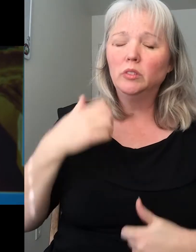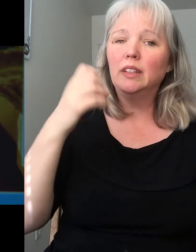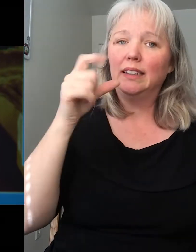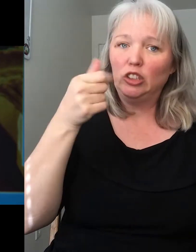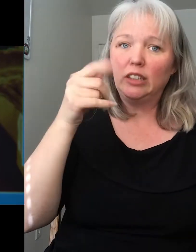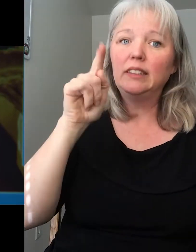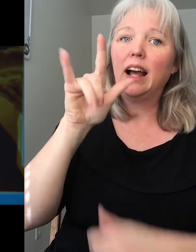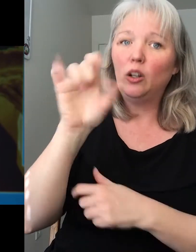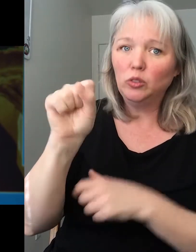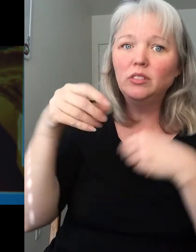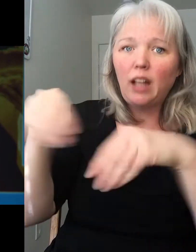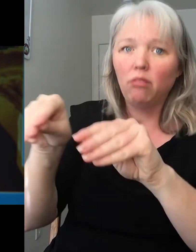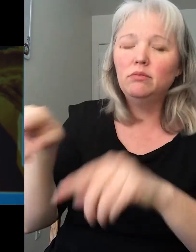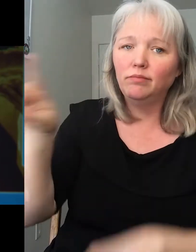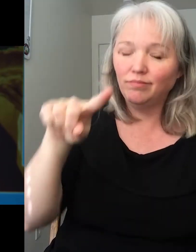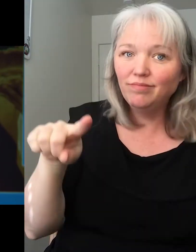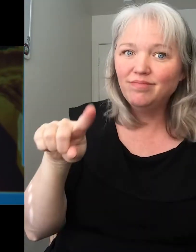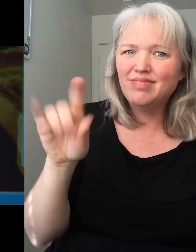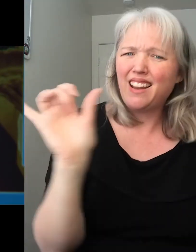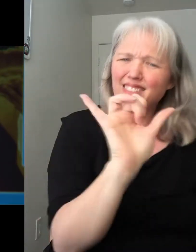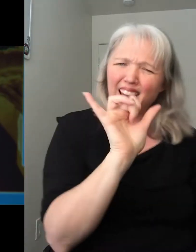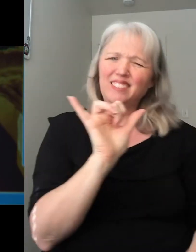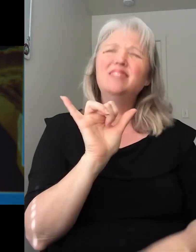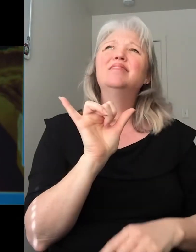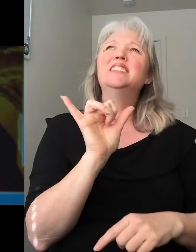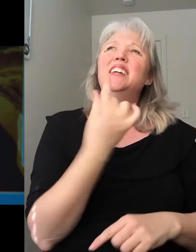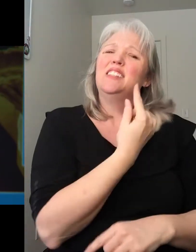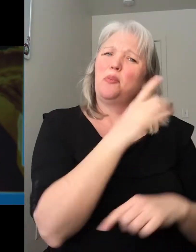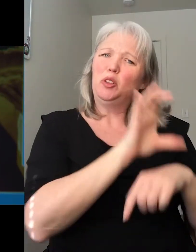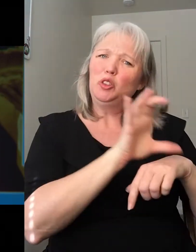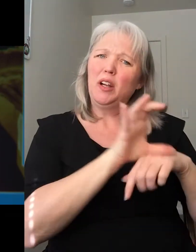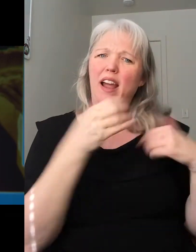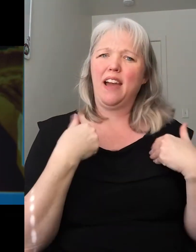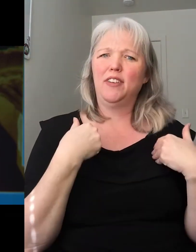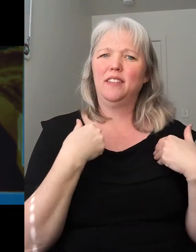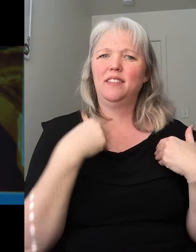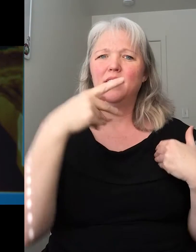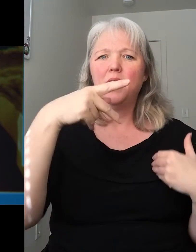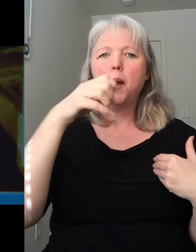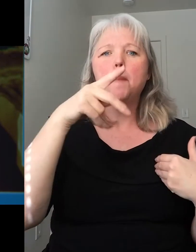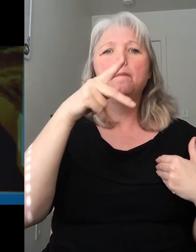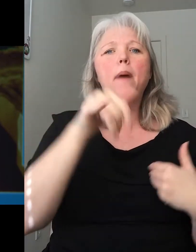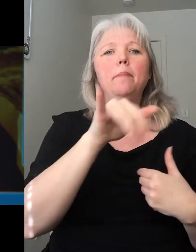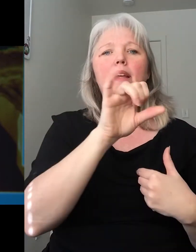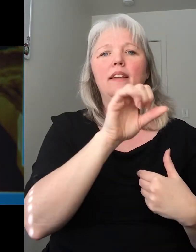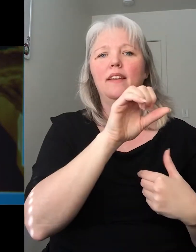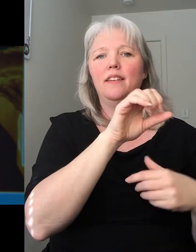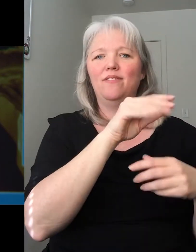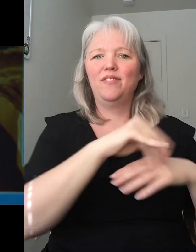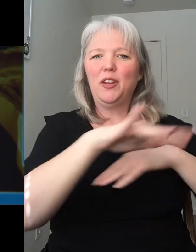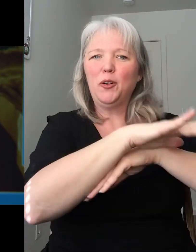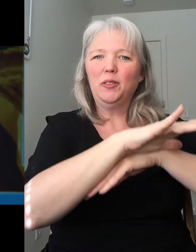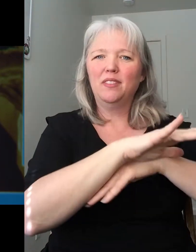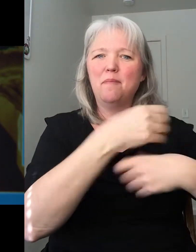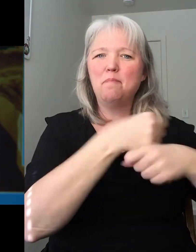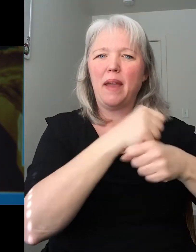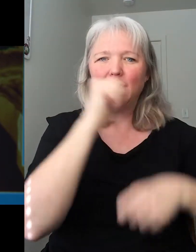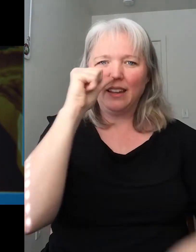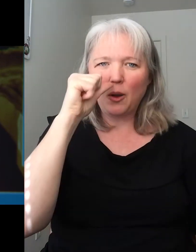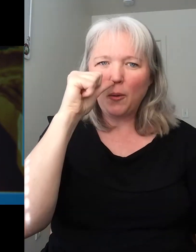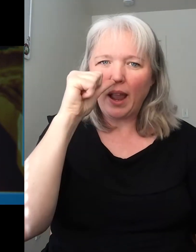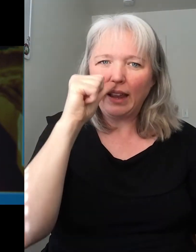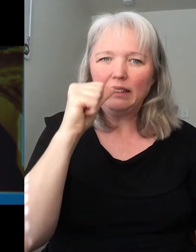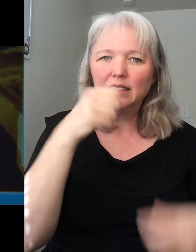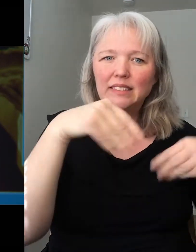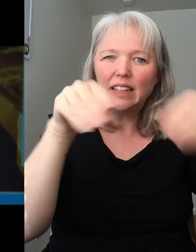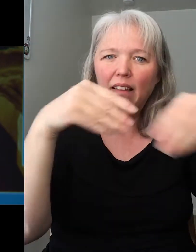Gentiles. That'd be like somebody in the church having a poppy field and making cocaine and selling it. That'd be like